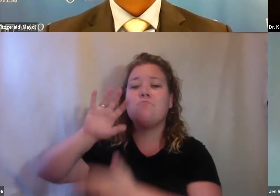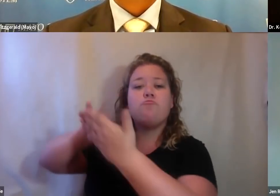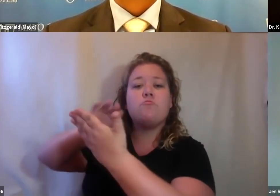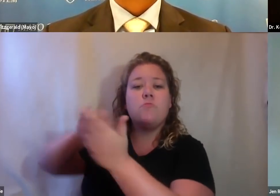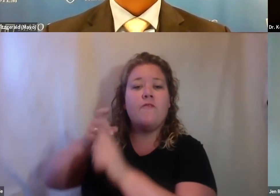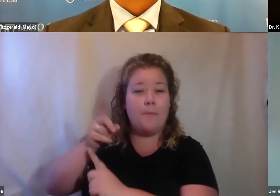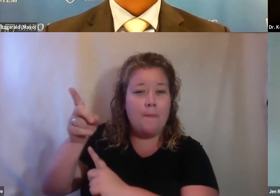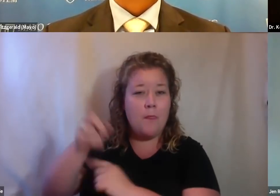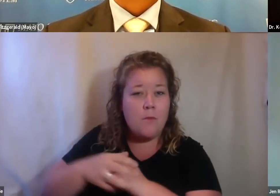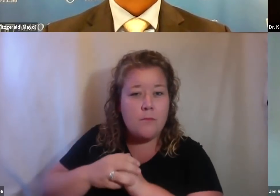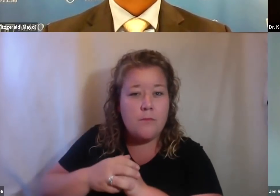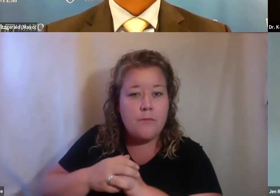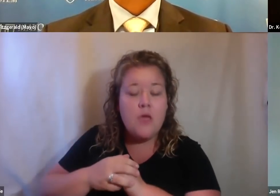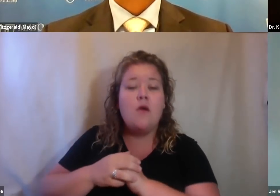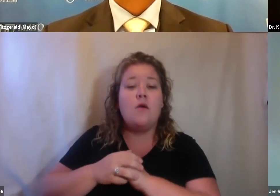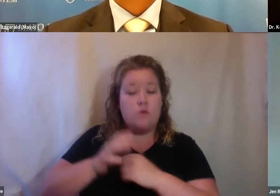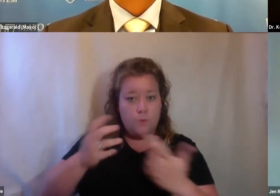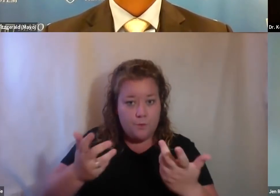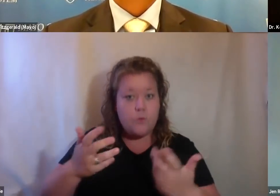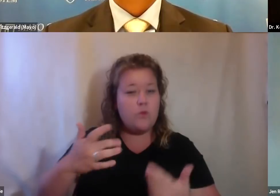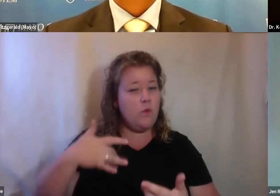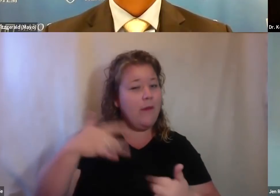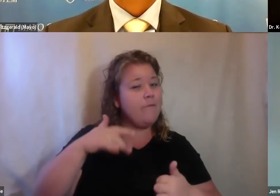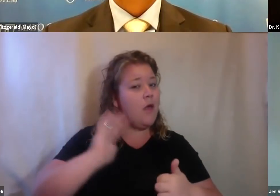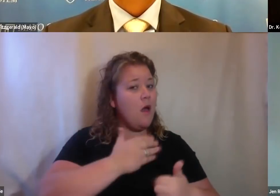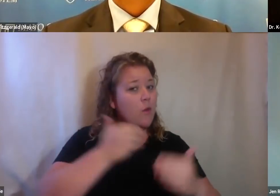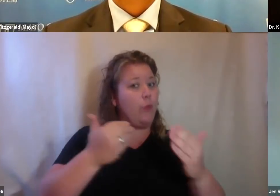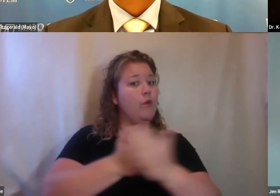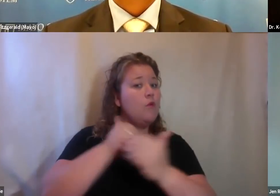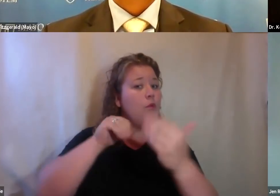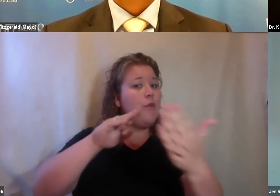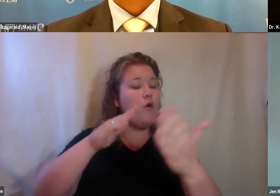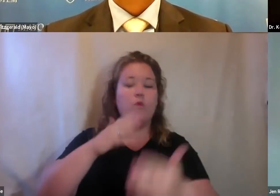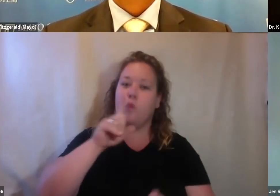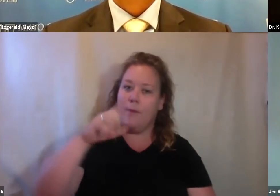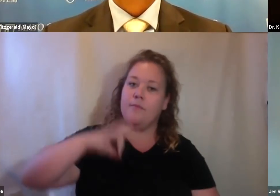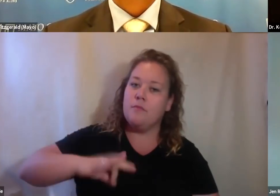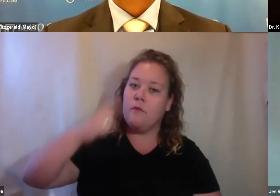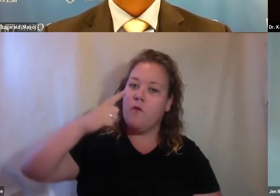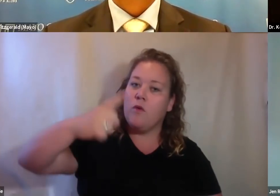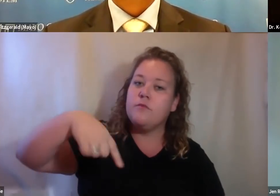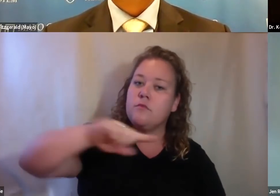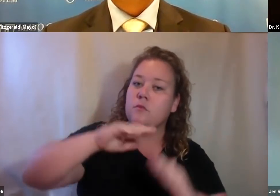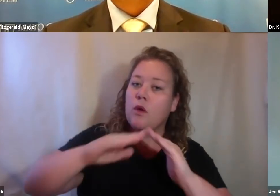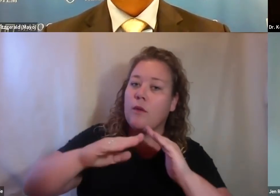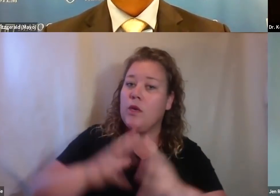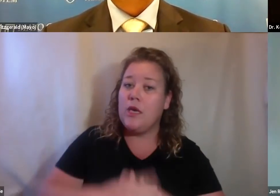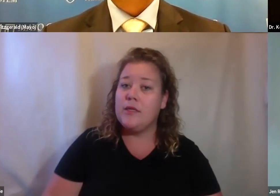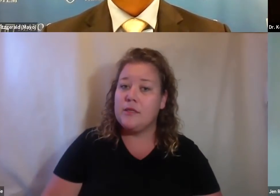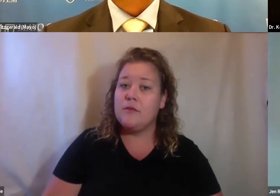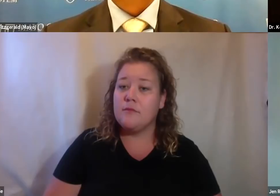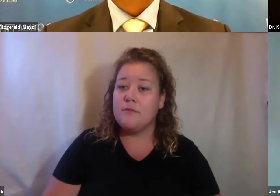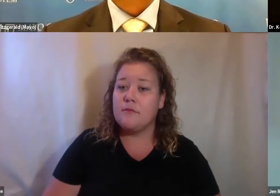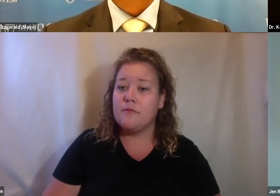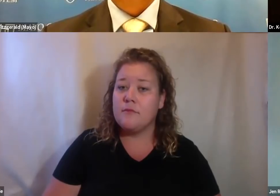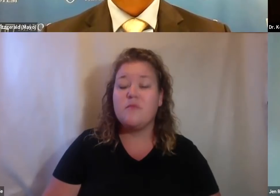I think, pertinent and probably helpful to our communities in general. I'd break this down into